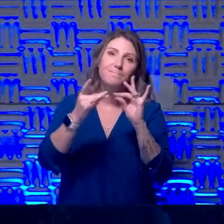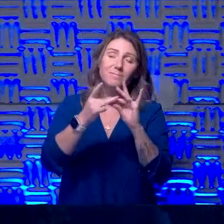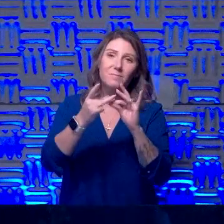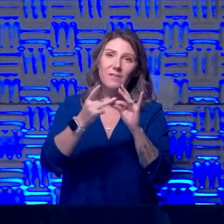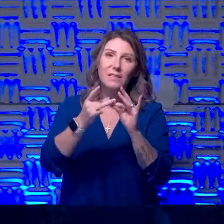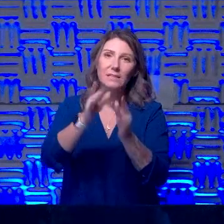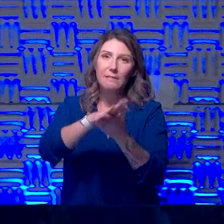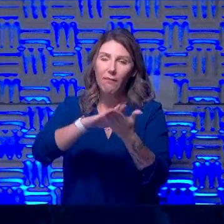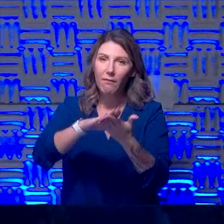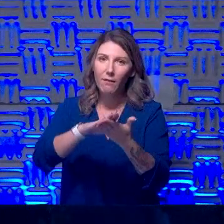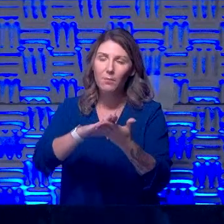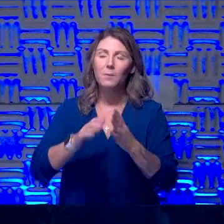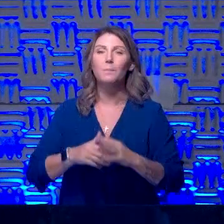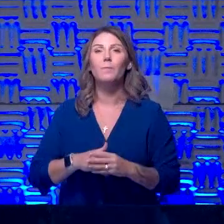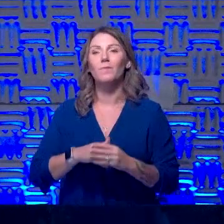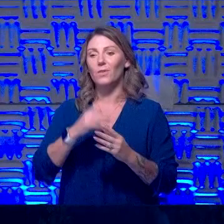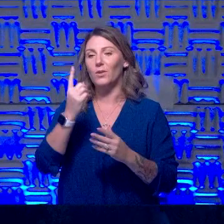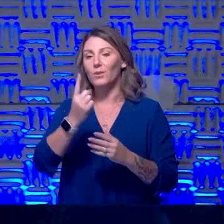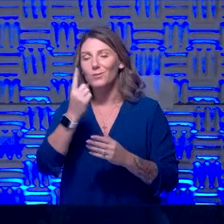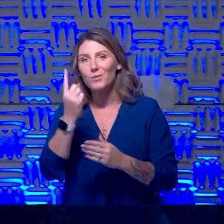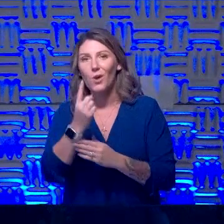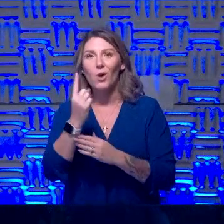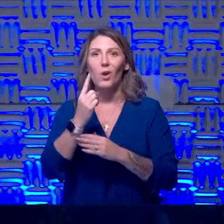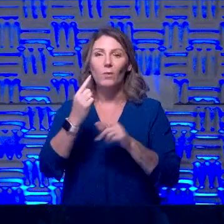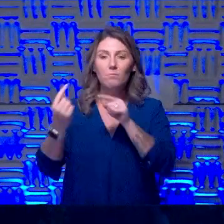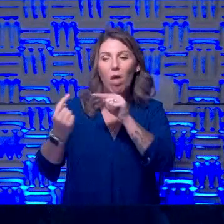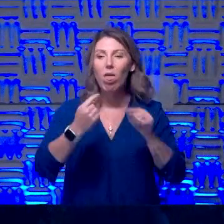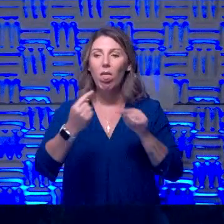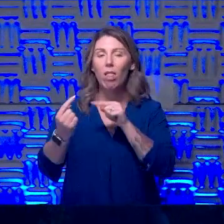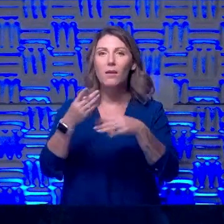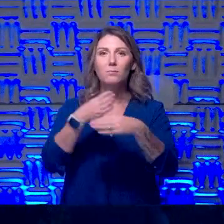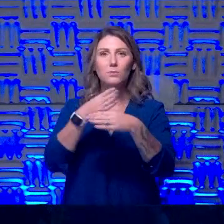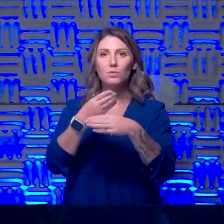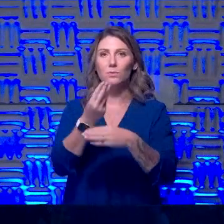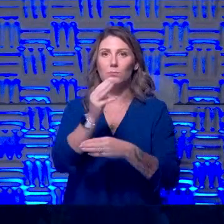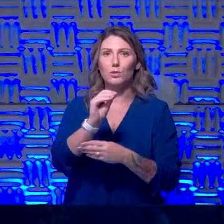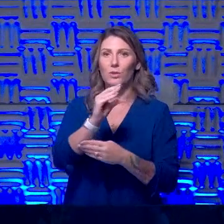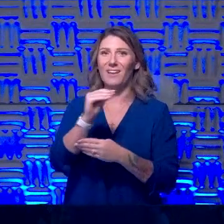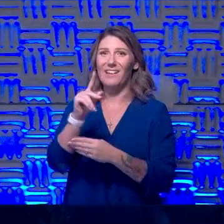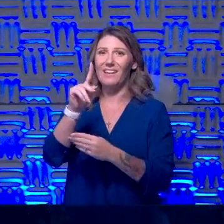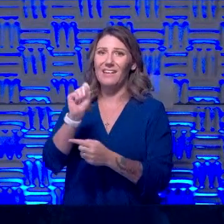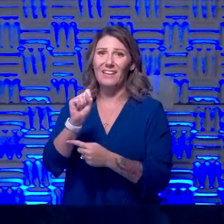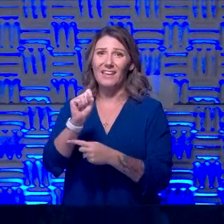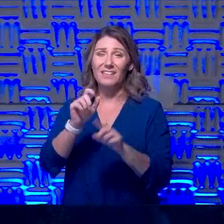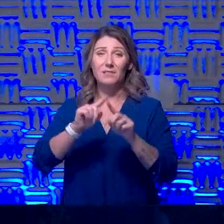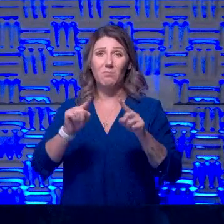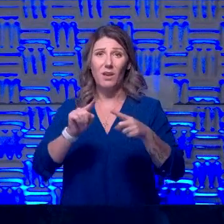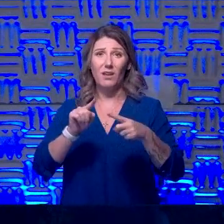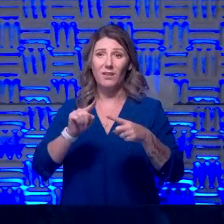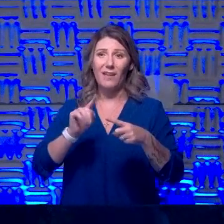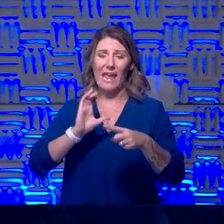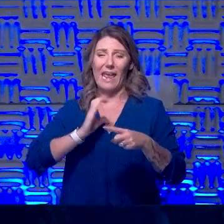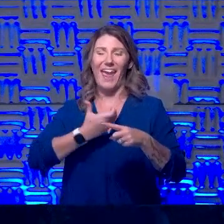compliment, there's always this border rivalry between Missouri and Kansas, but the bi-state area has